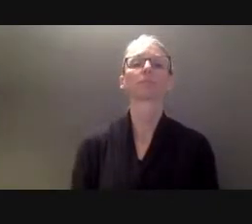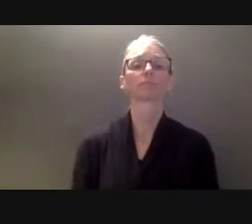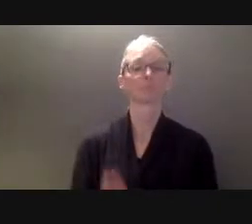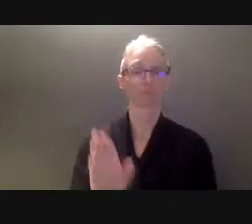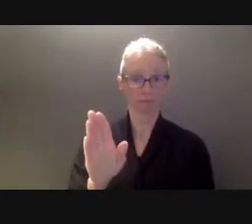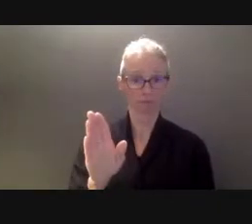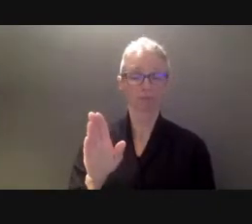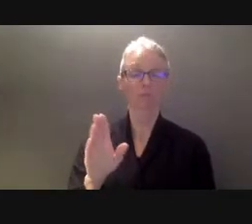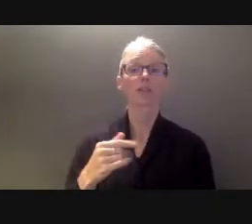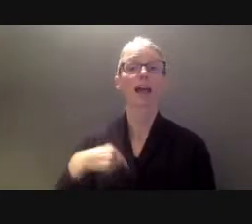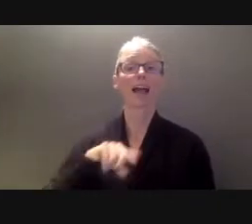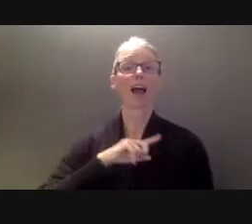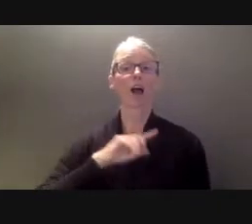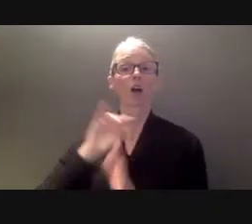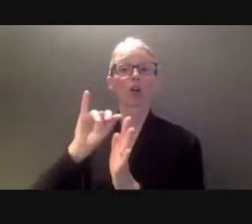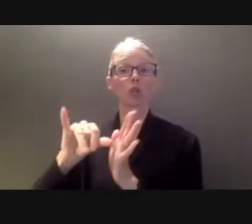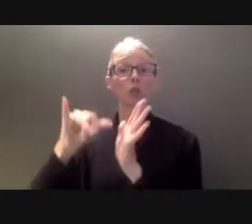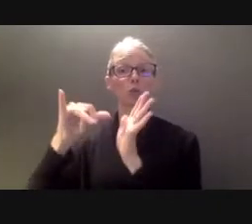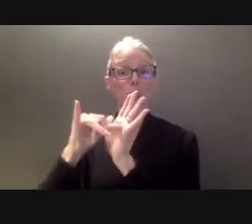our YouTube channel.